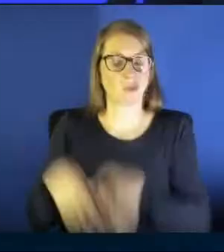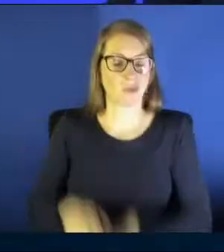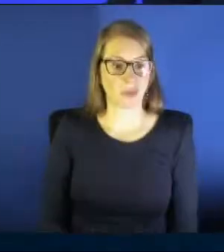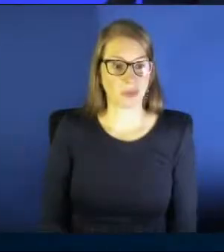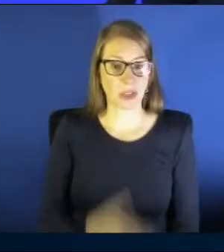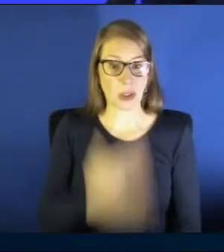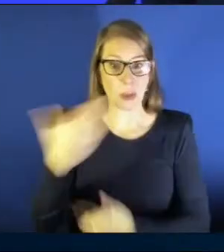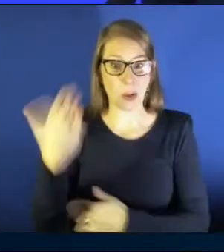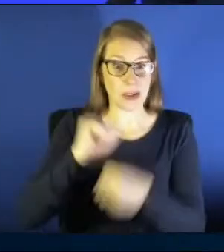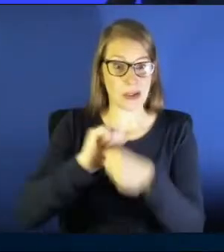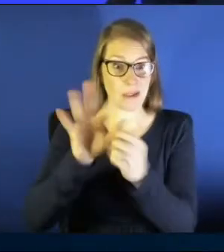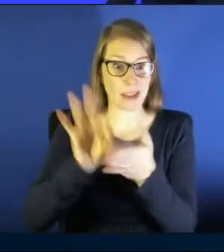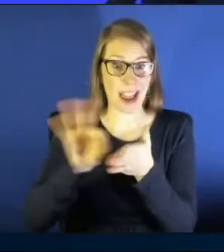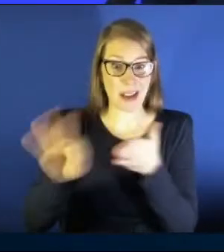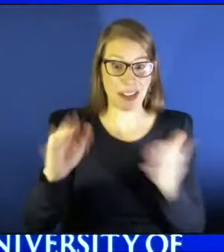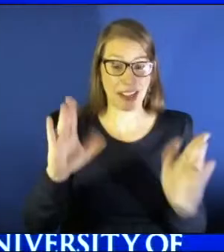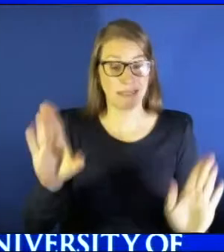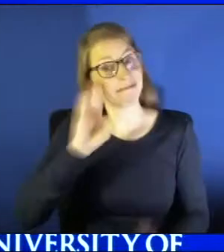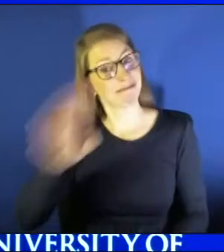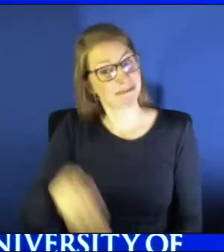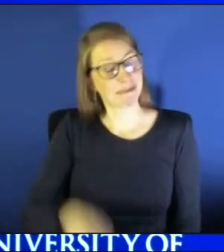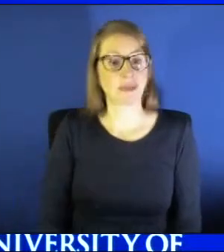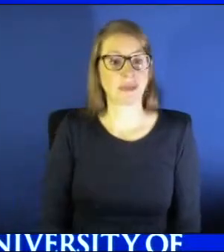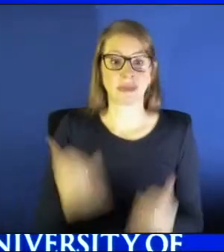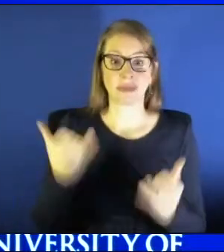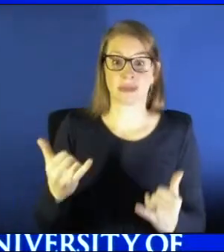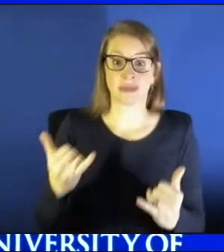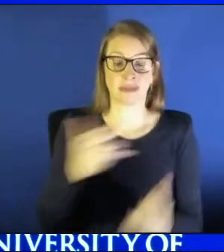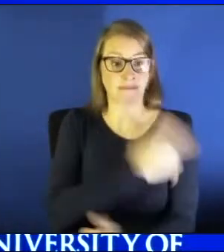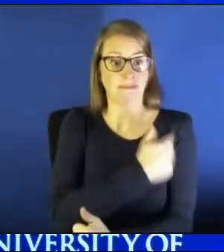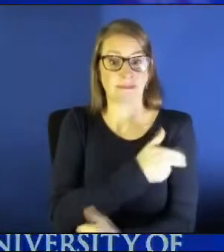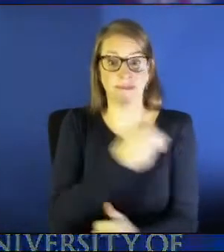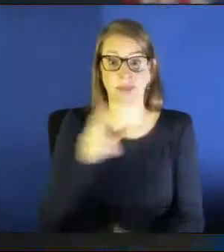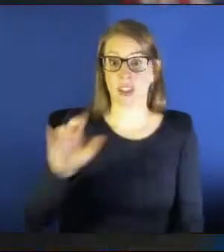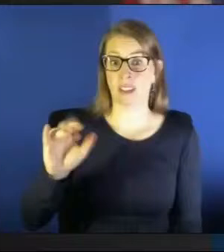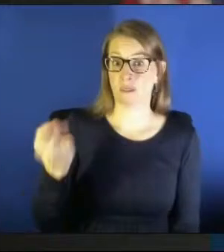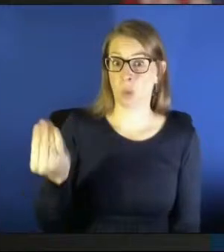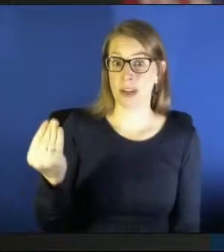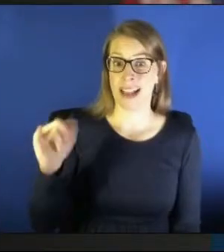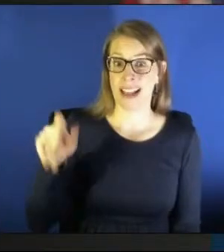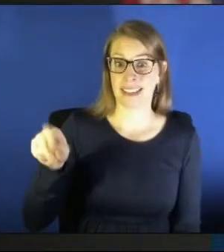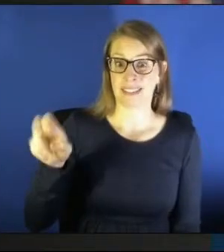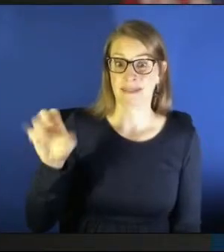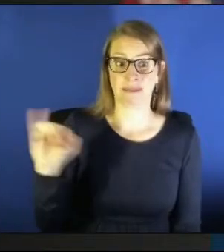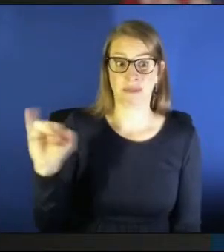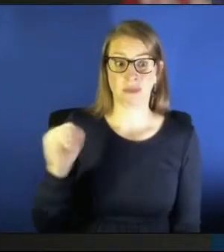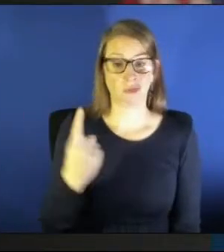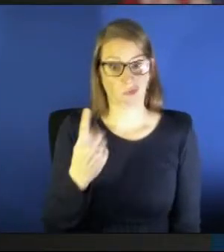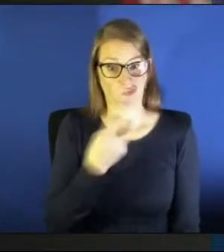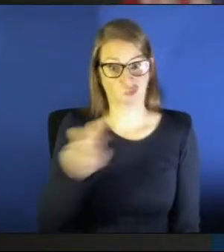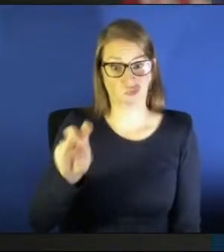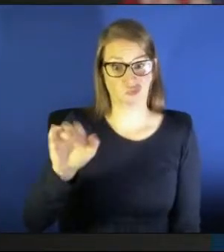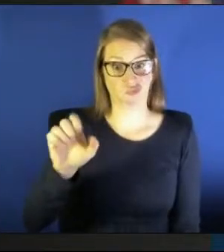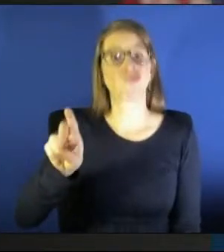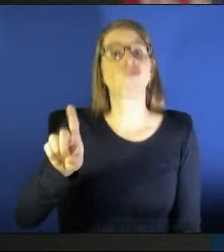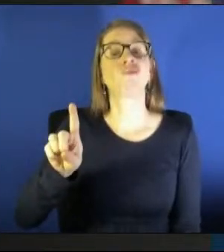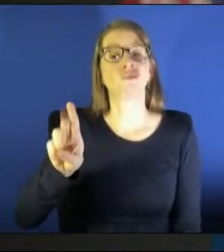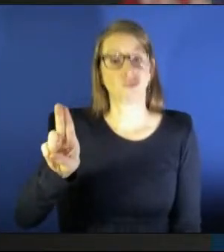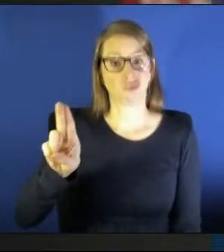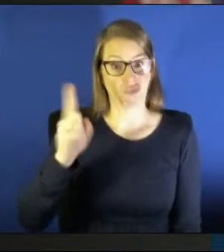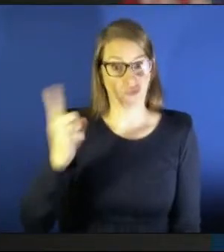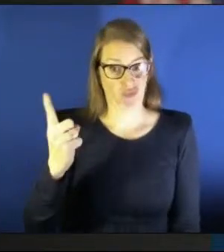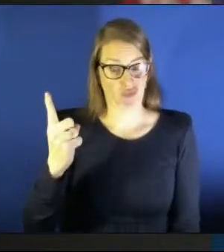Hi. Yeah, today in the hospital, 14 active infections, 1 in the ICU, 1 on the ventilator, 53 in